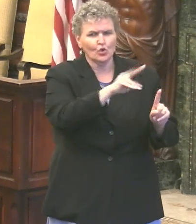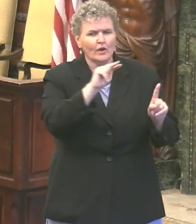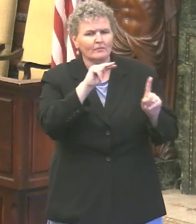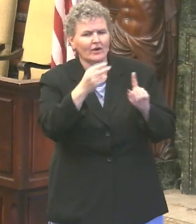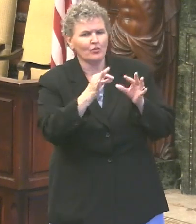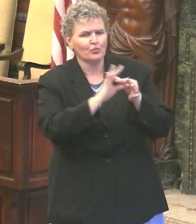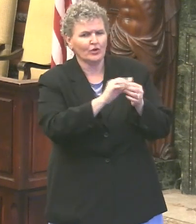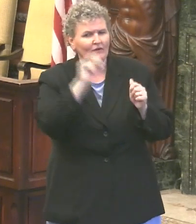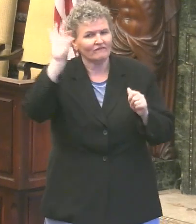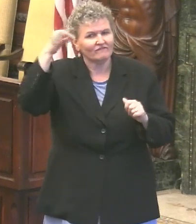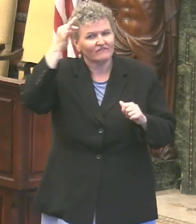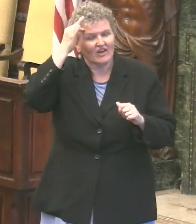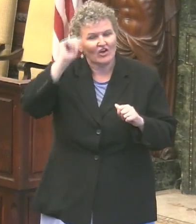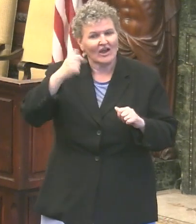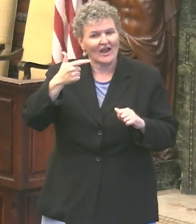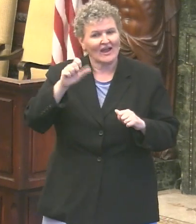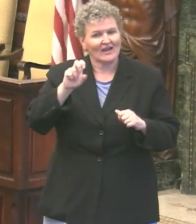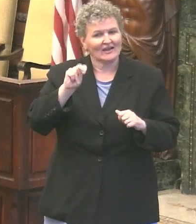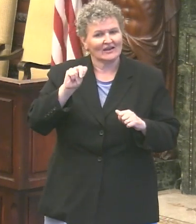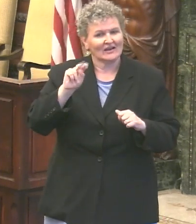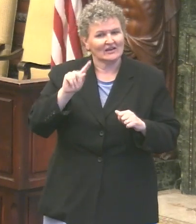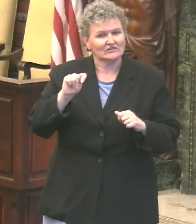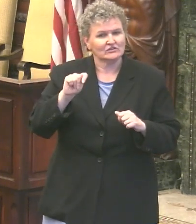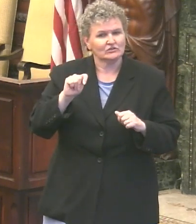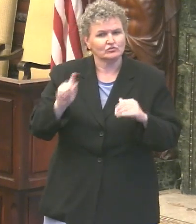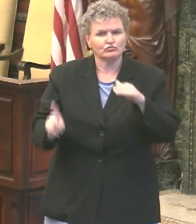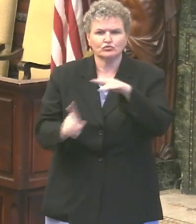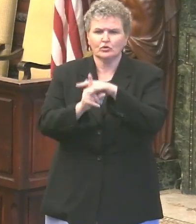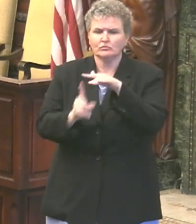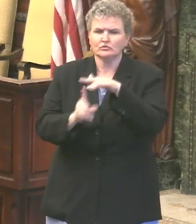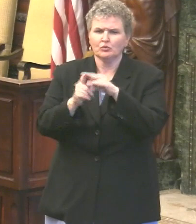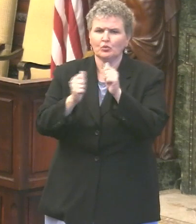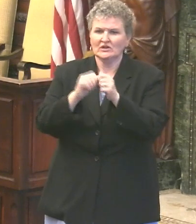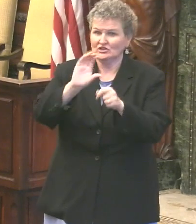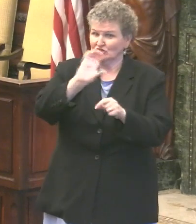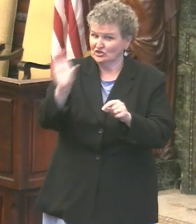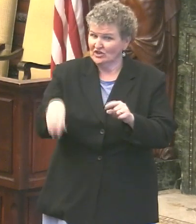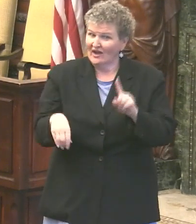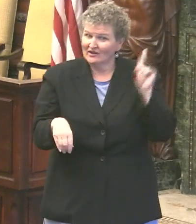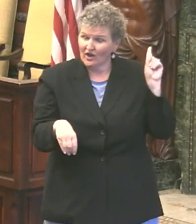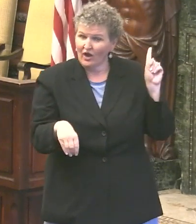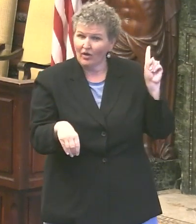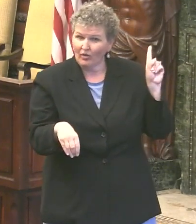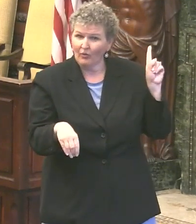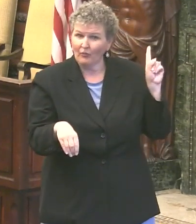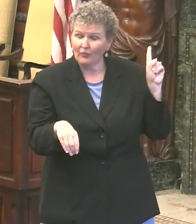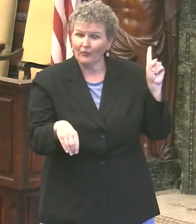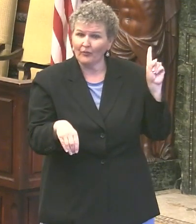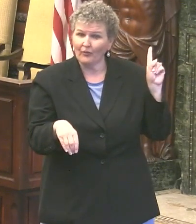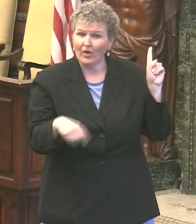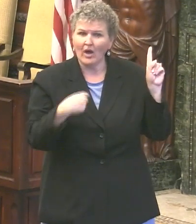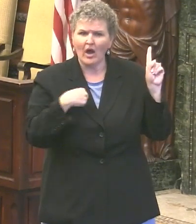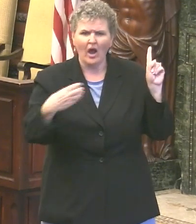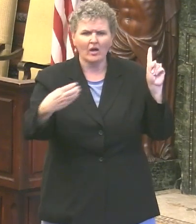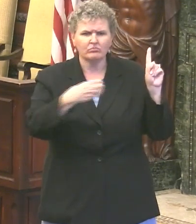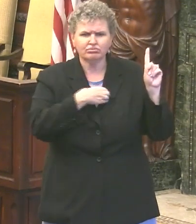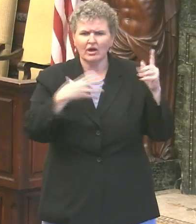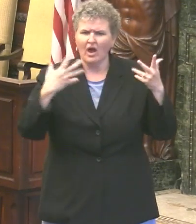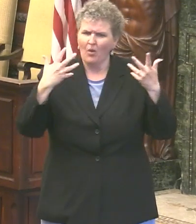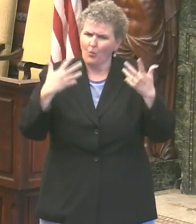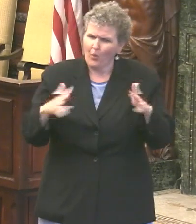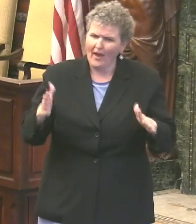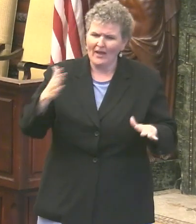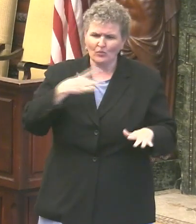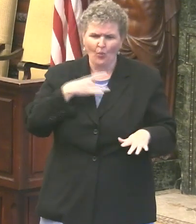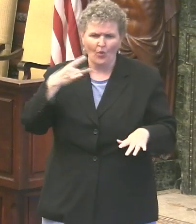agents possibly responding to Chicago and Portland. Well, we're opposed to that action. I mean, if the